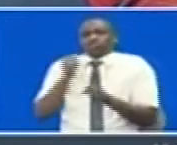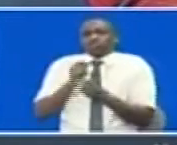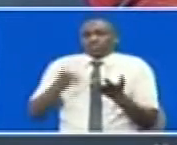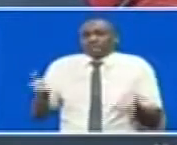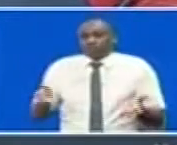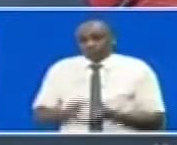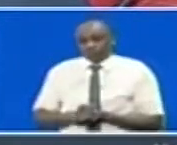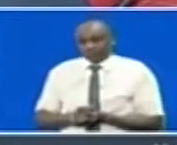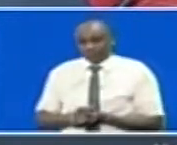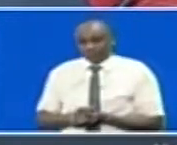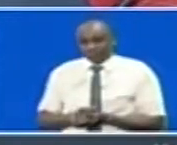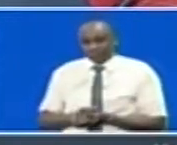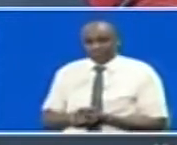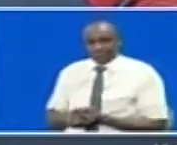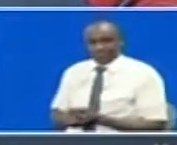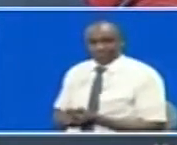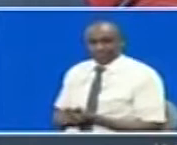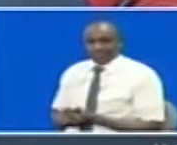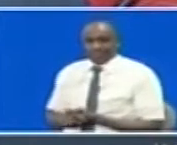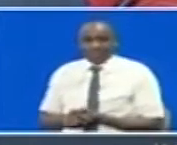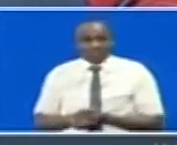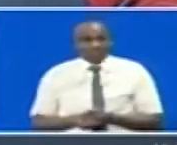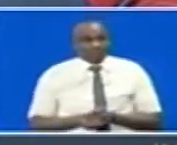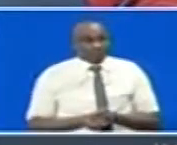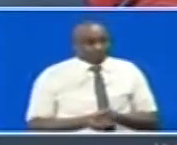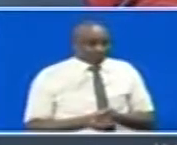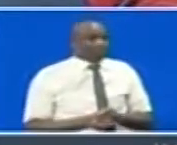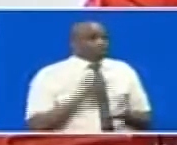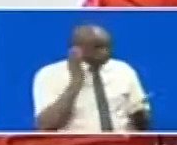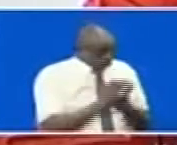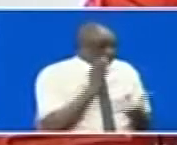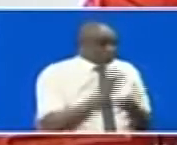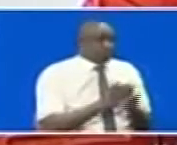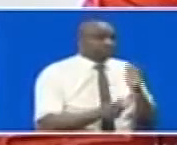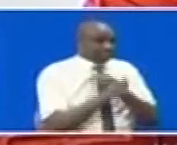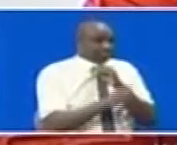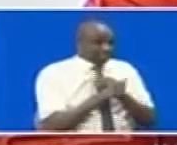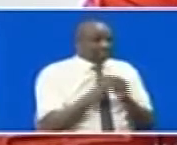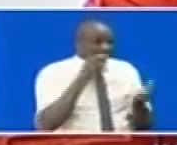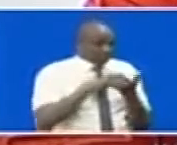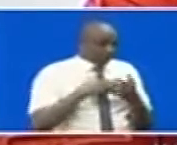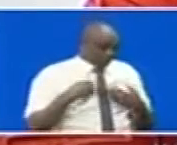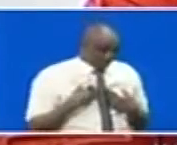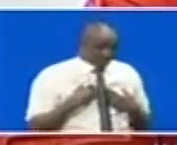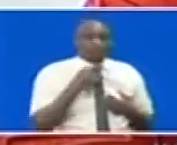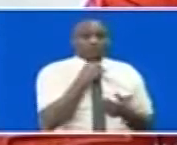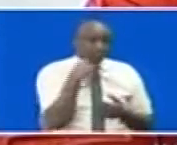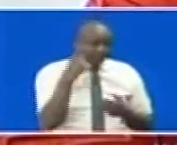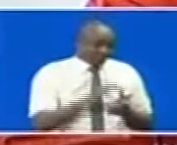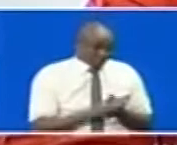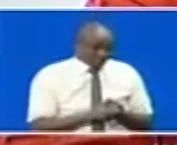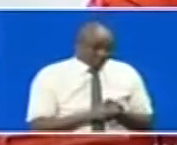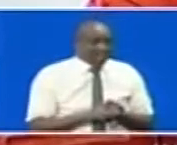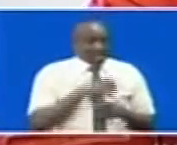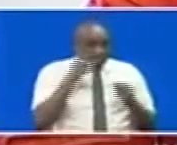of August? It leaves us in a very dangerous position. One of the things that I would like to say about